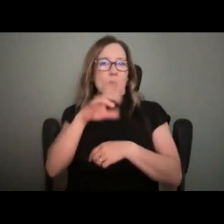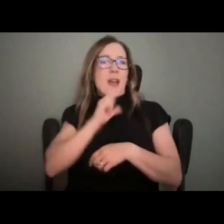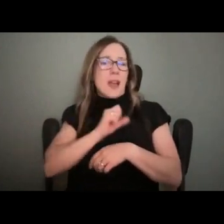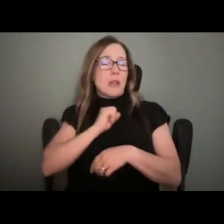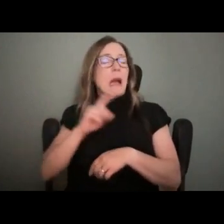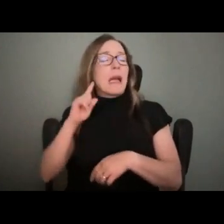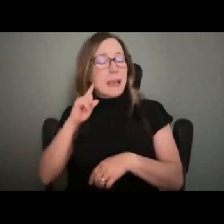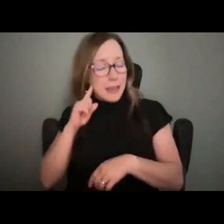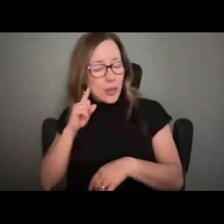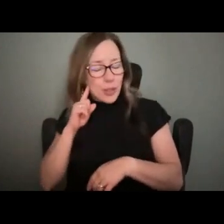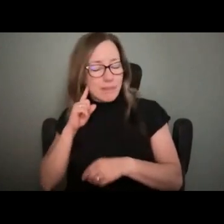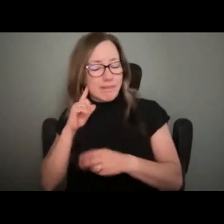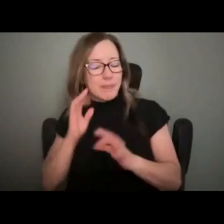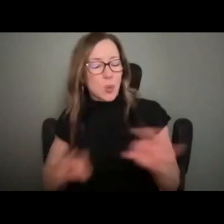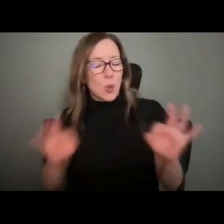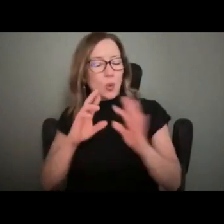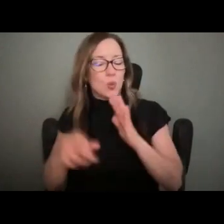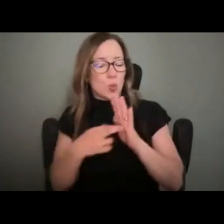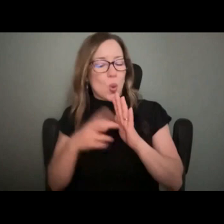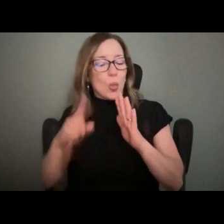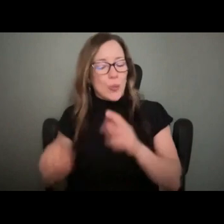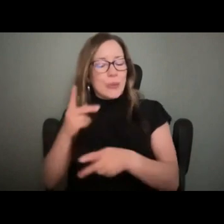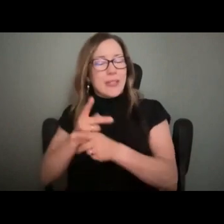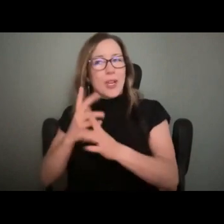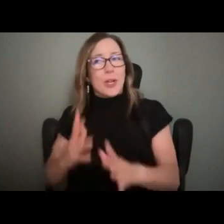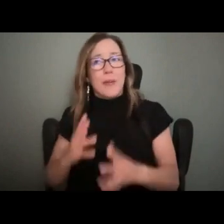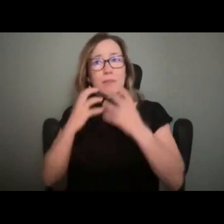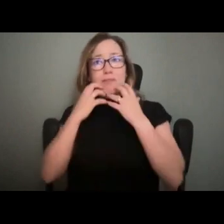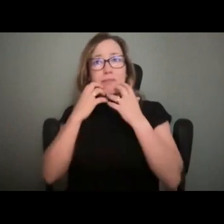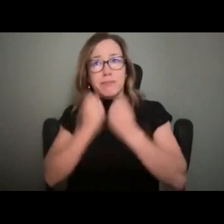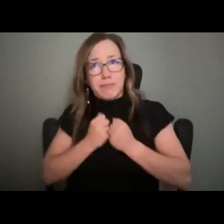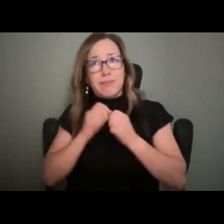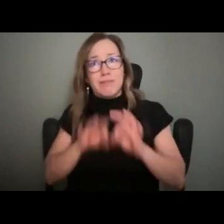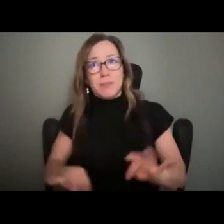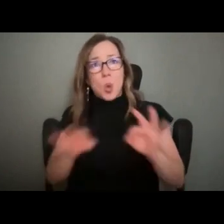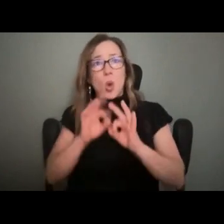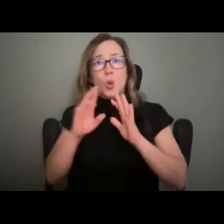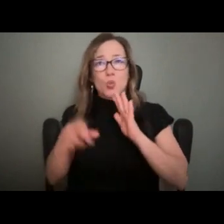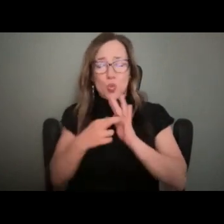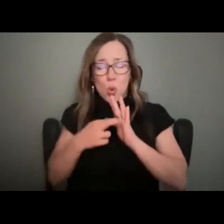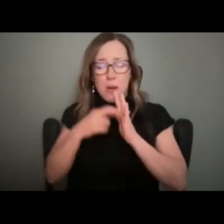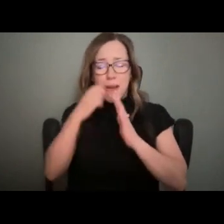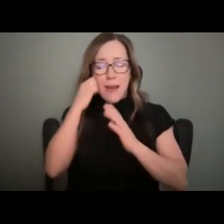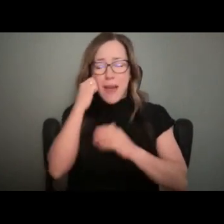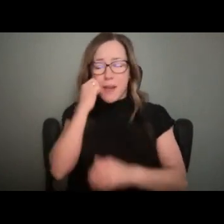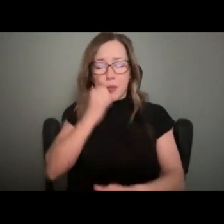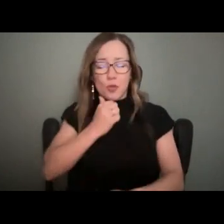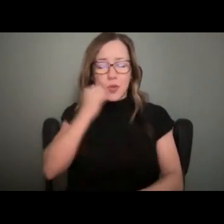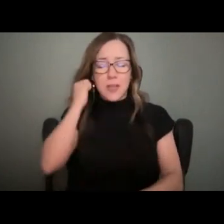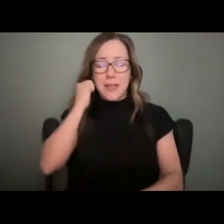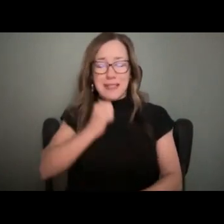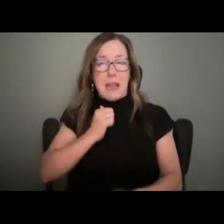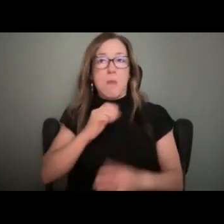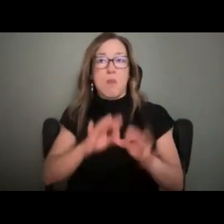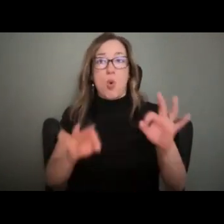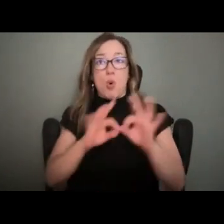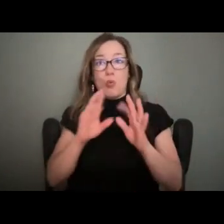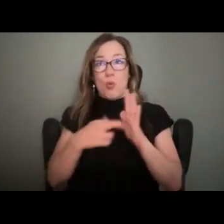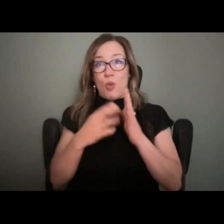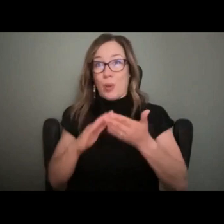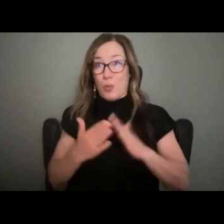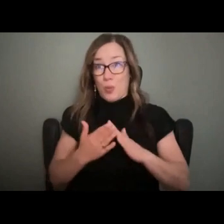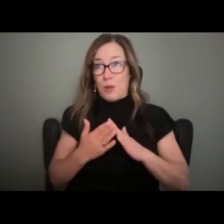important role that caregivers play in our communities literally every day. And that's why I was